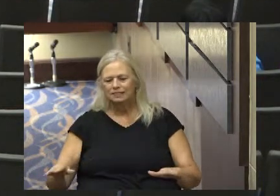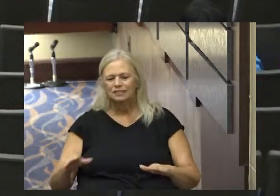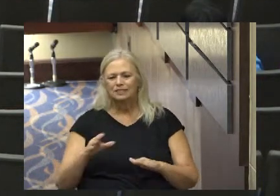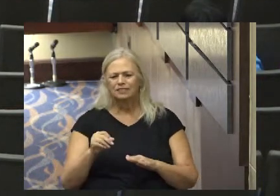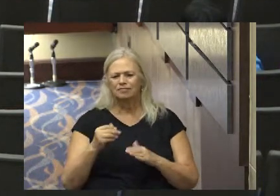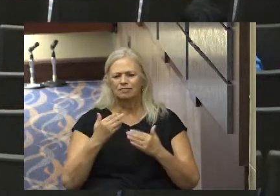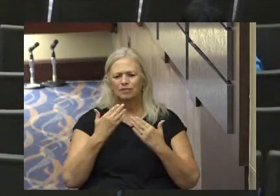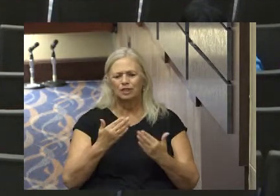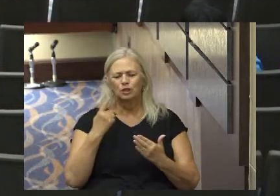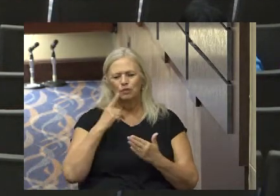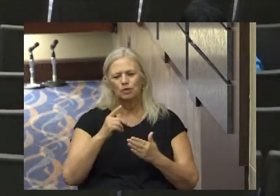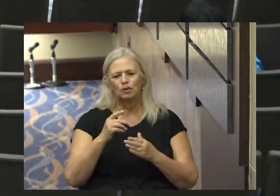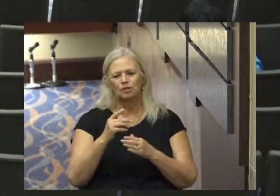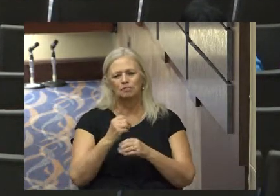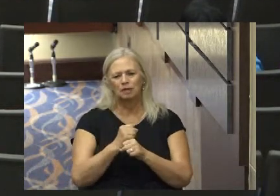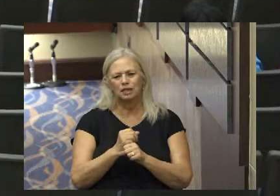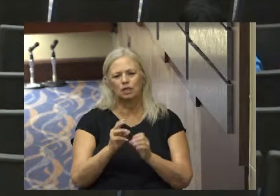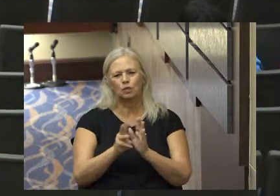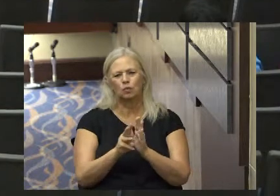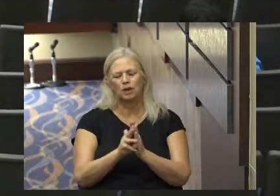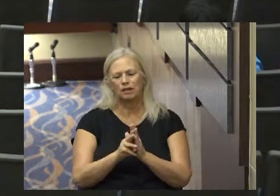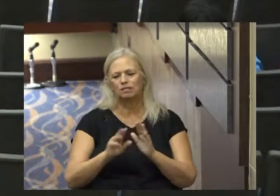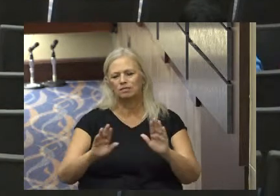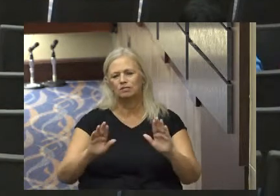Waco a really incredible place to call home.